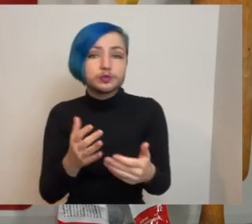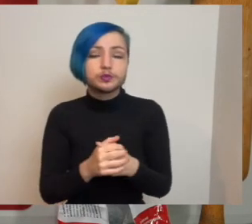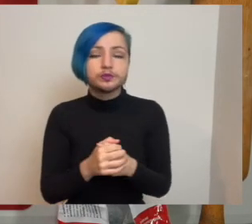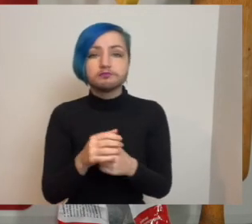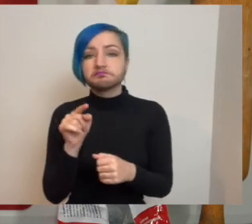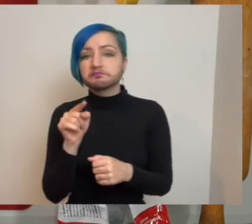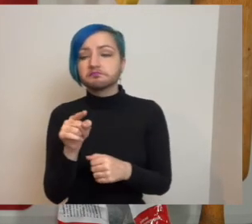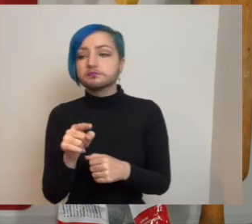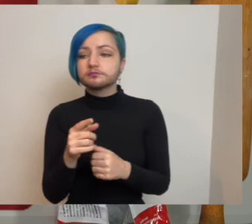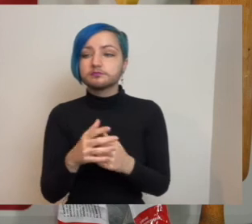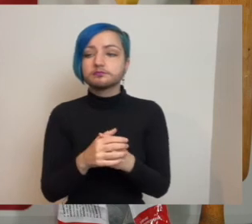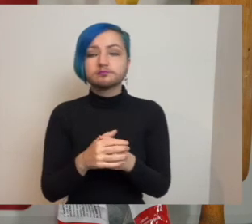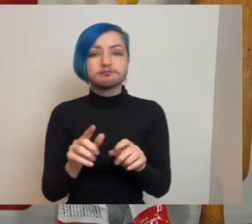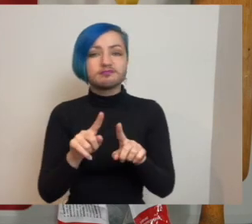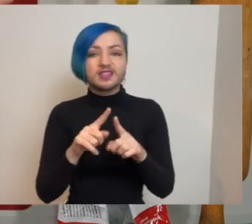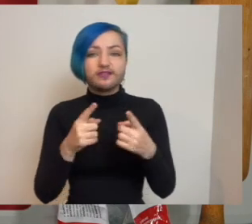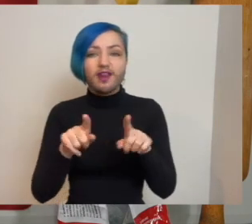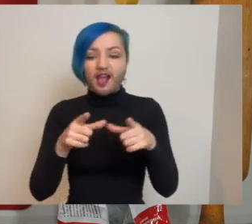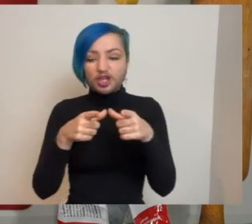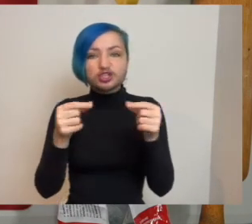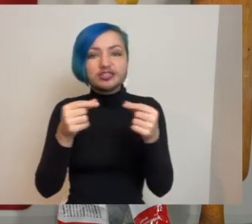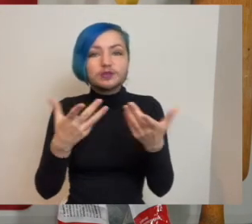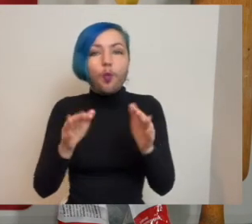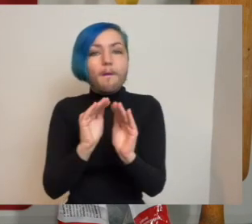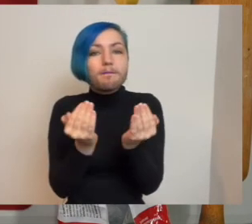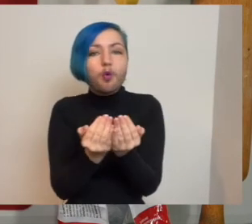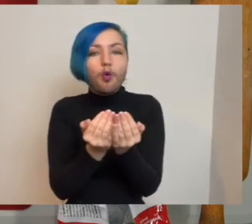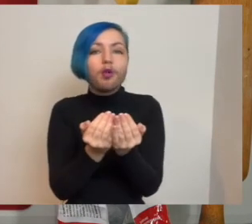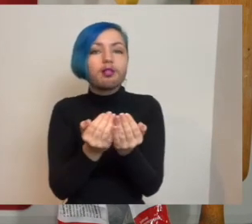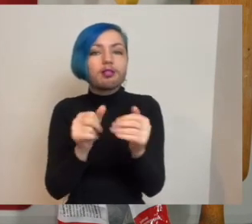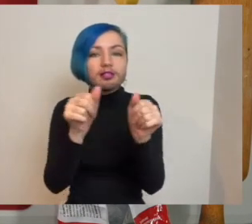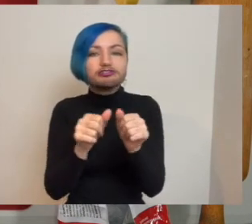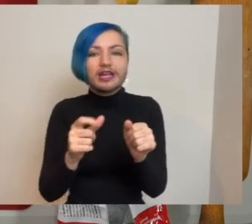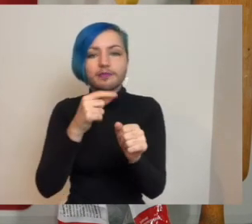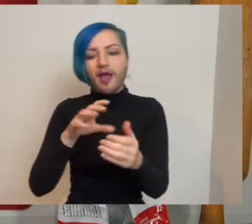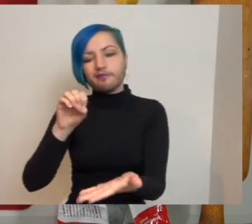are just different kind of sausage and kind of ball shapes that I've kind of contoured.